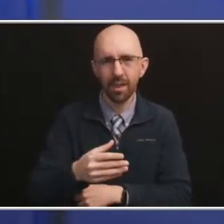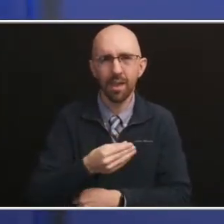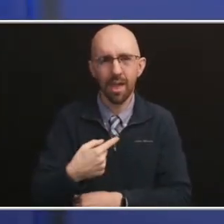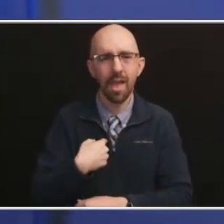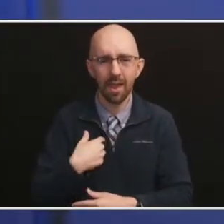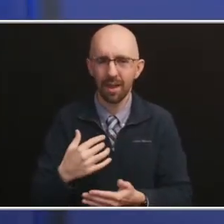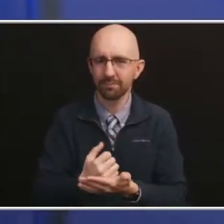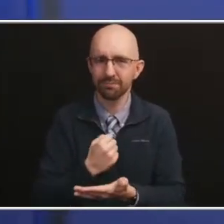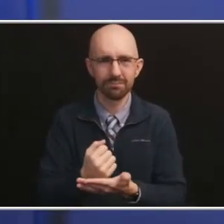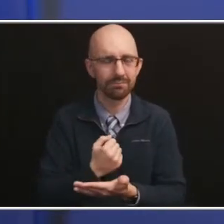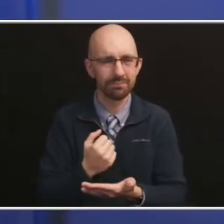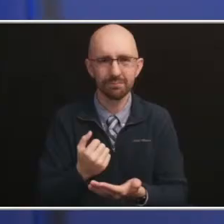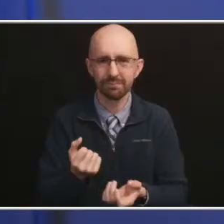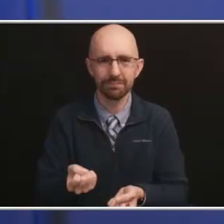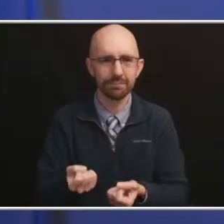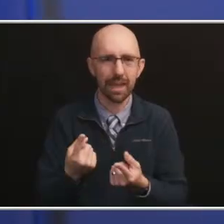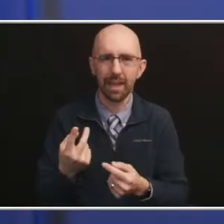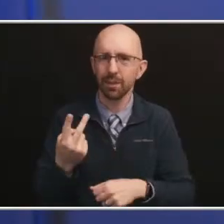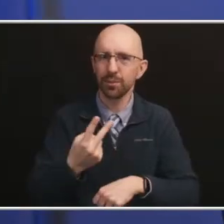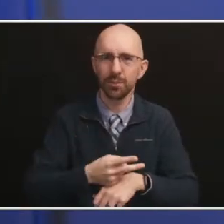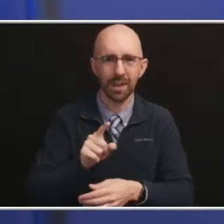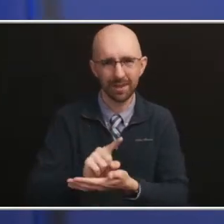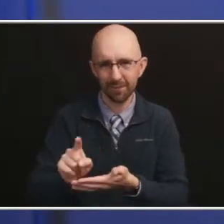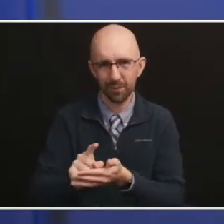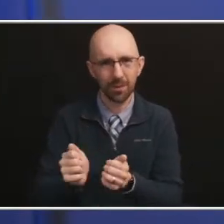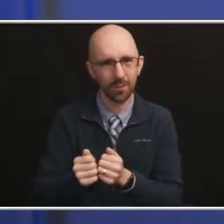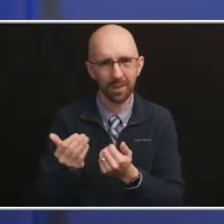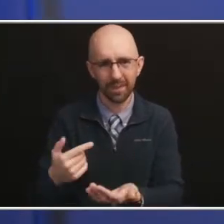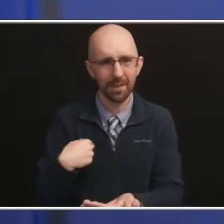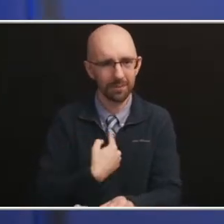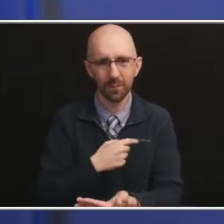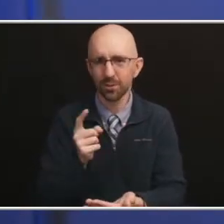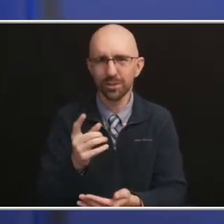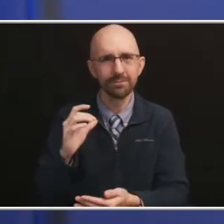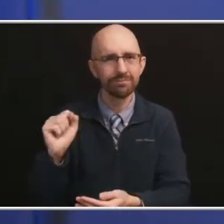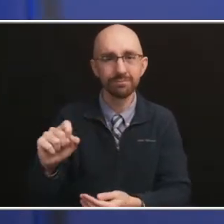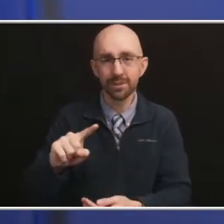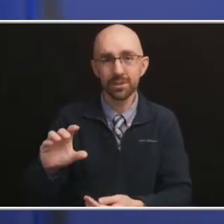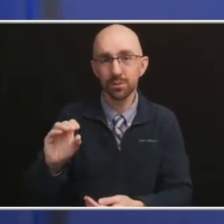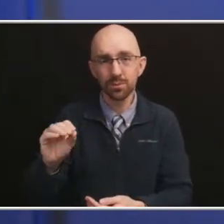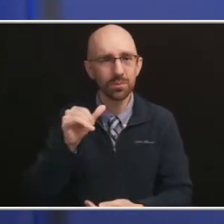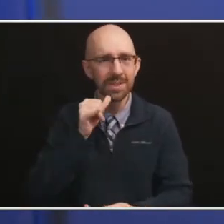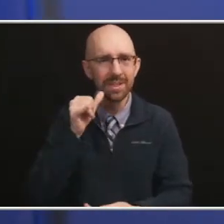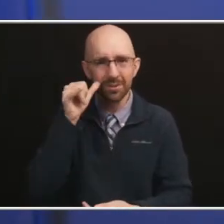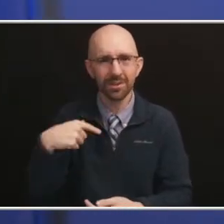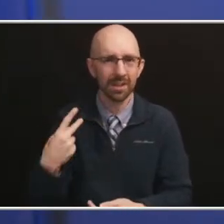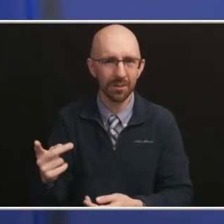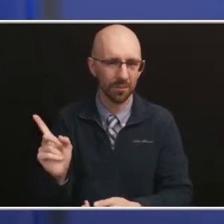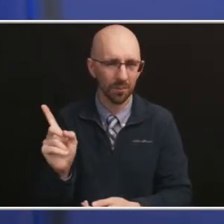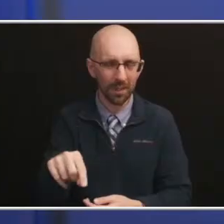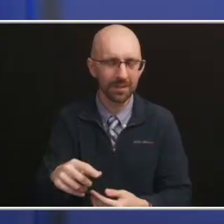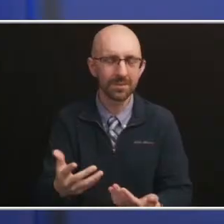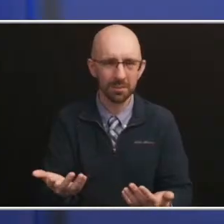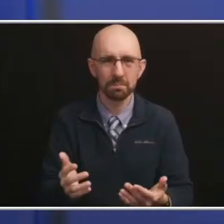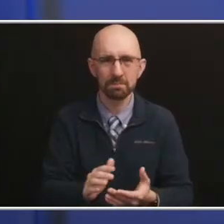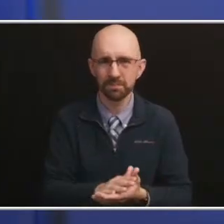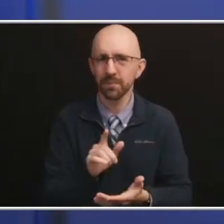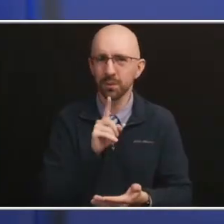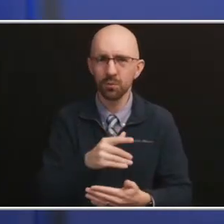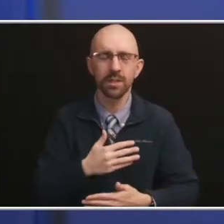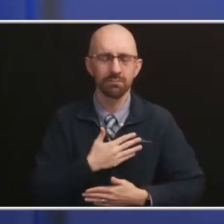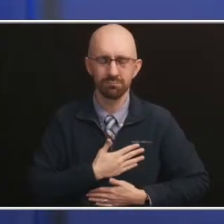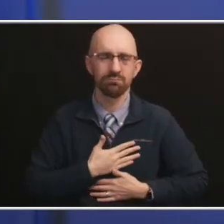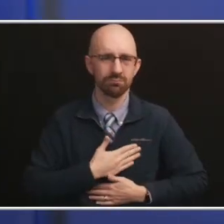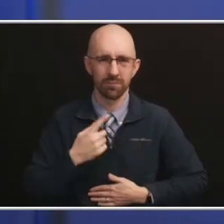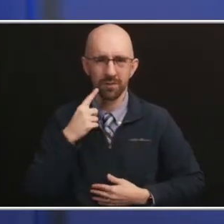spend 2 days a week with him, and we're at the zoo yesterday. Oh, fun. And so that's a real joy for me to be able to